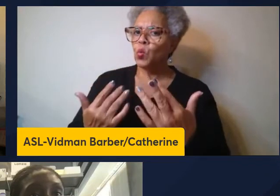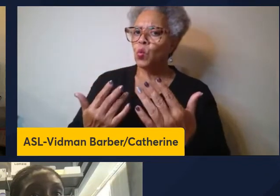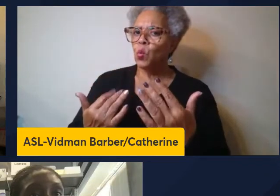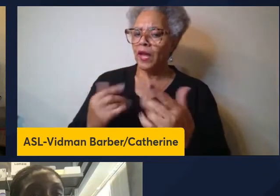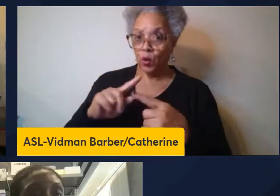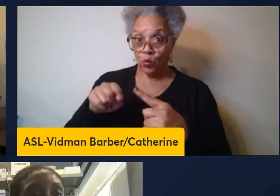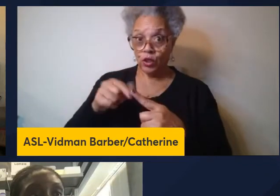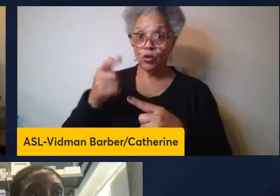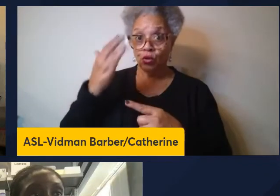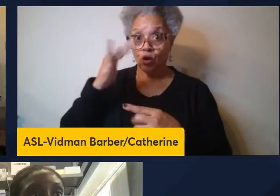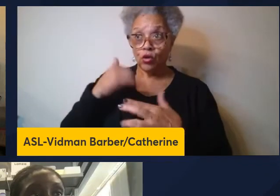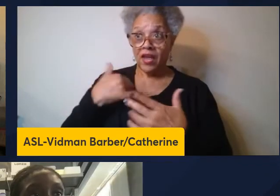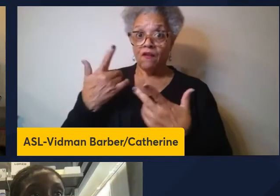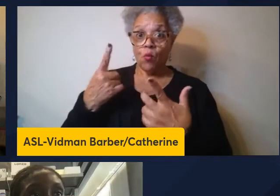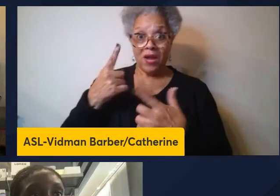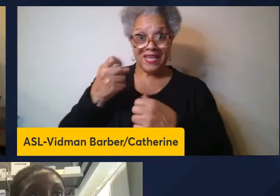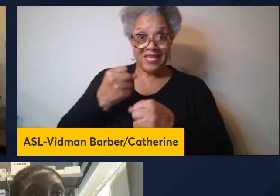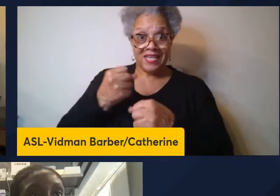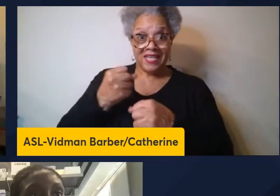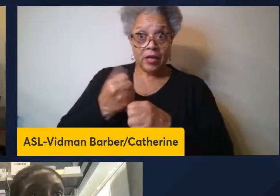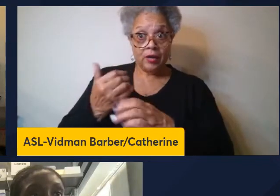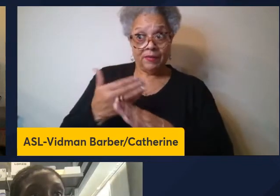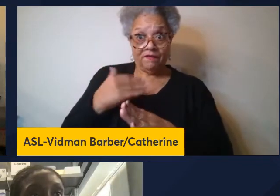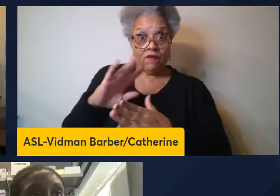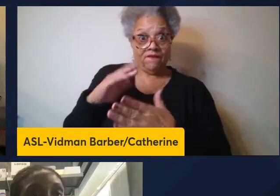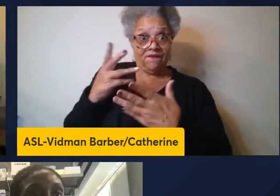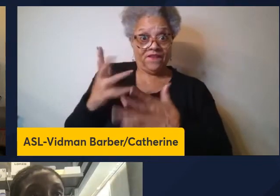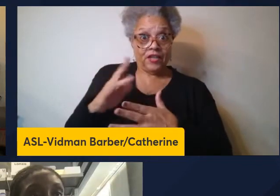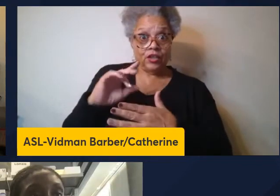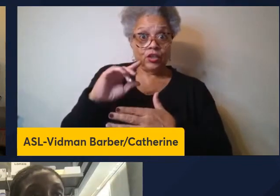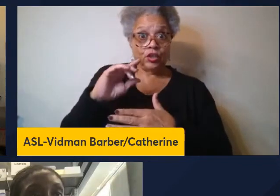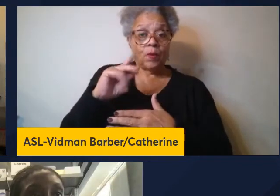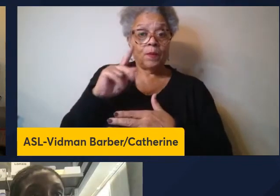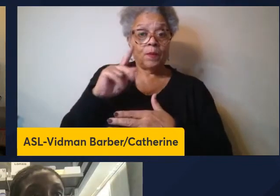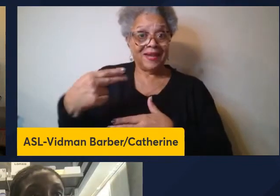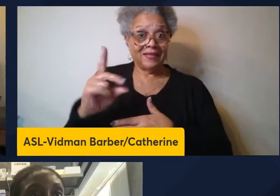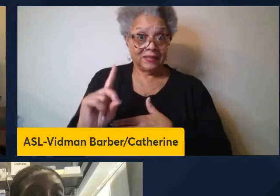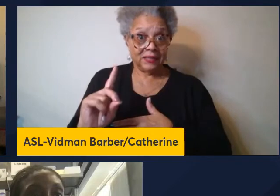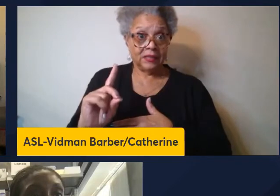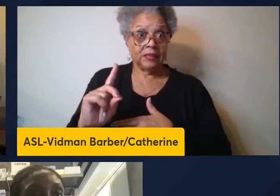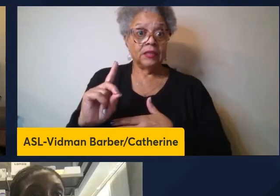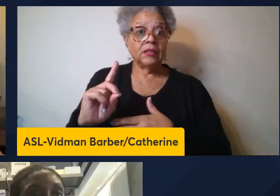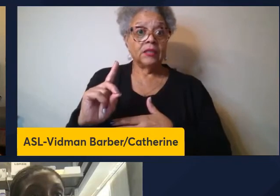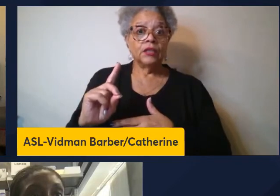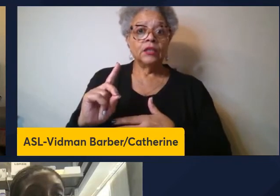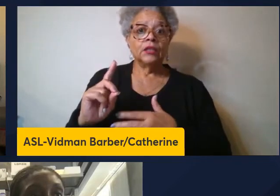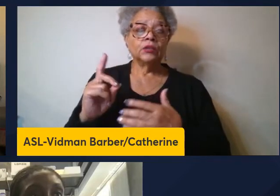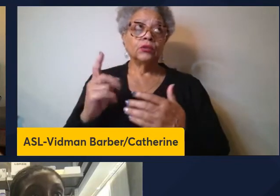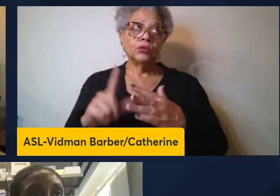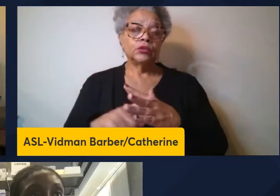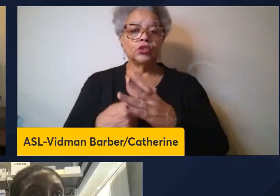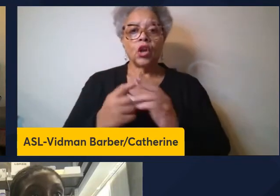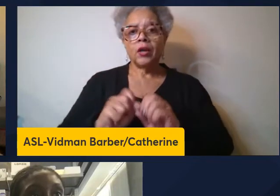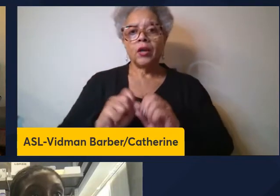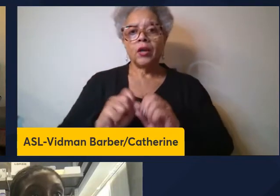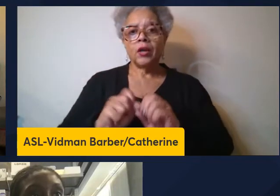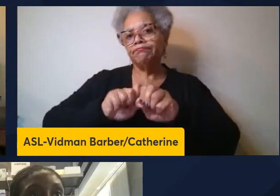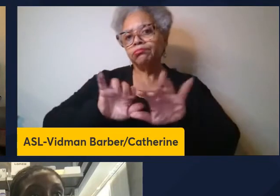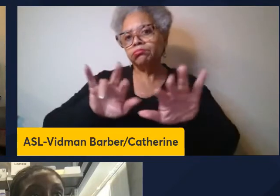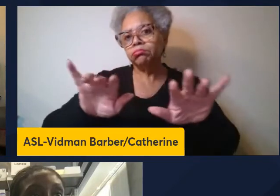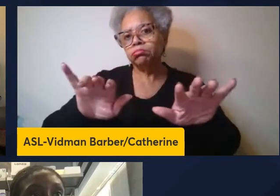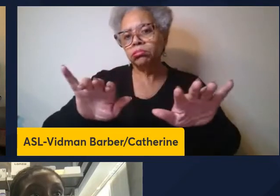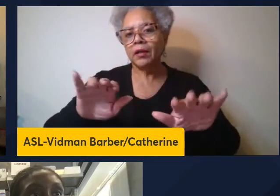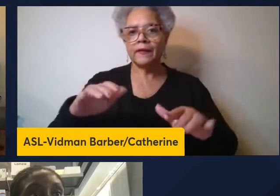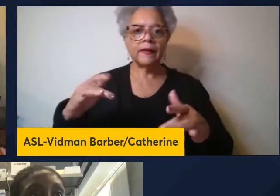you have about a year out of your PhD, for you to begin kind of like putting out sensations or